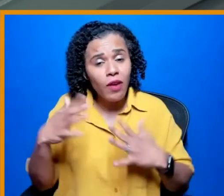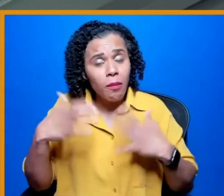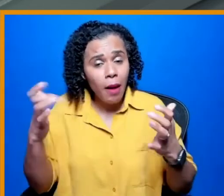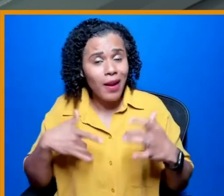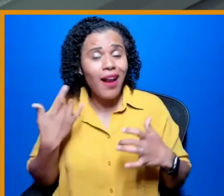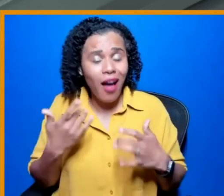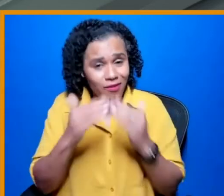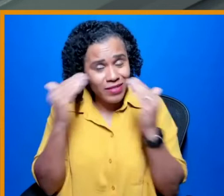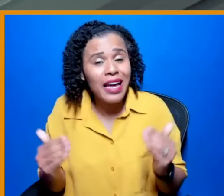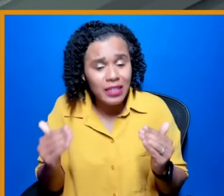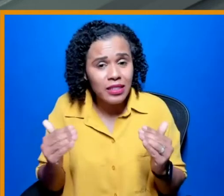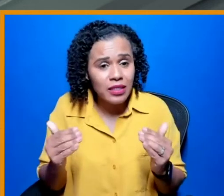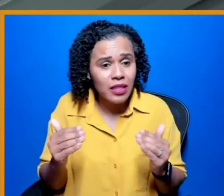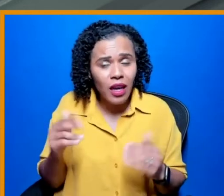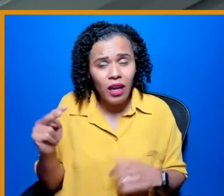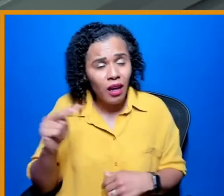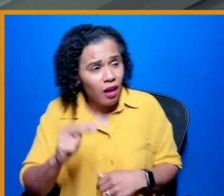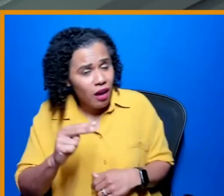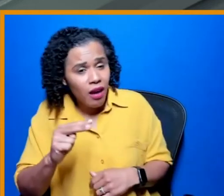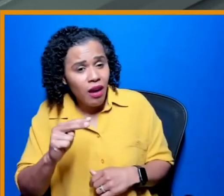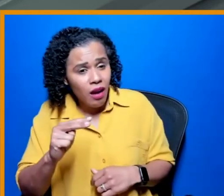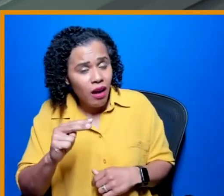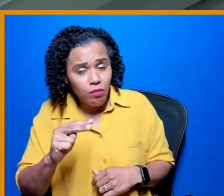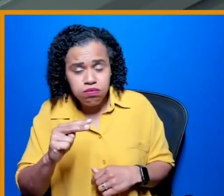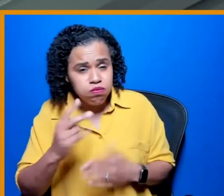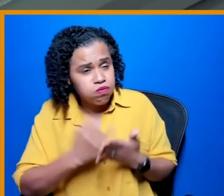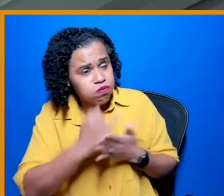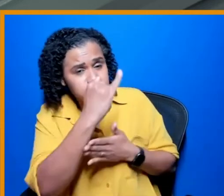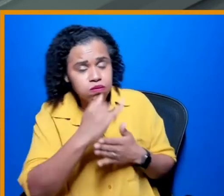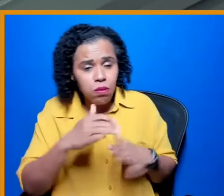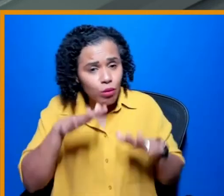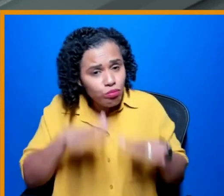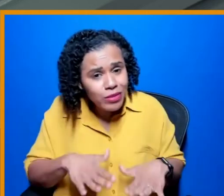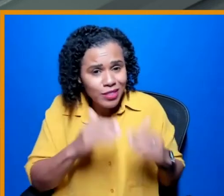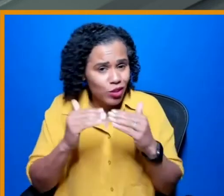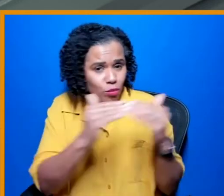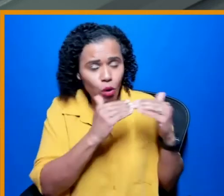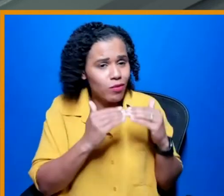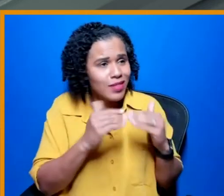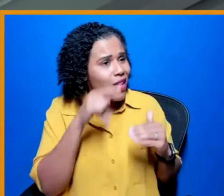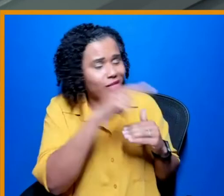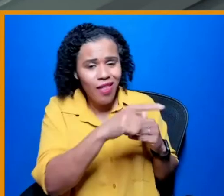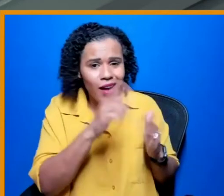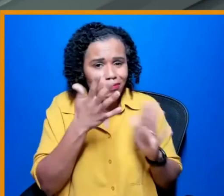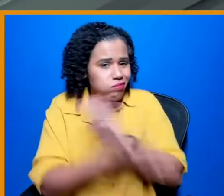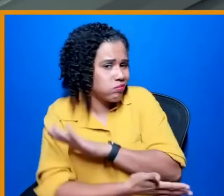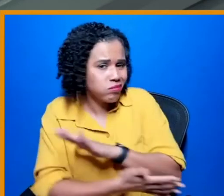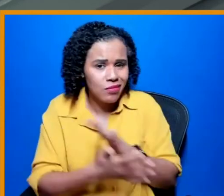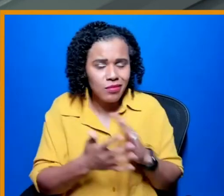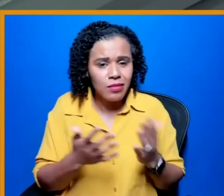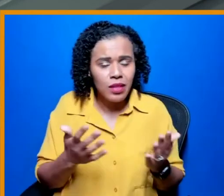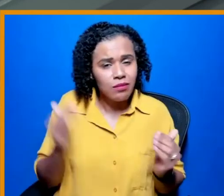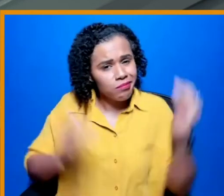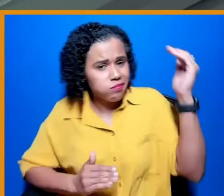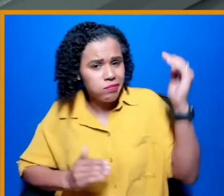deeply at odds with the best traditions of British democracy. The saying goes that you should judge people on what they